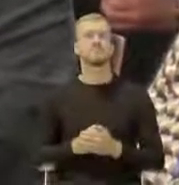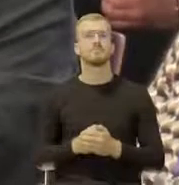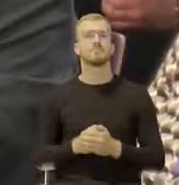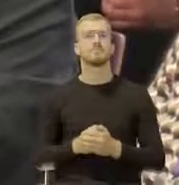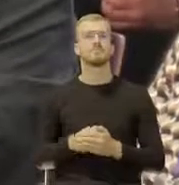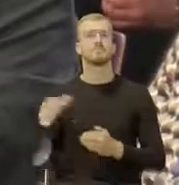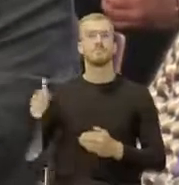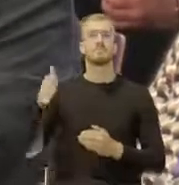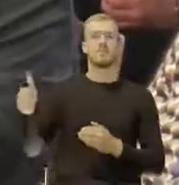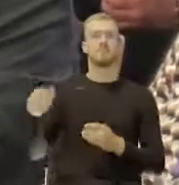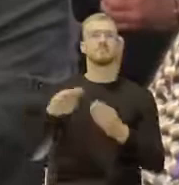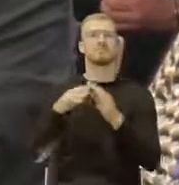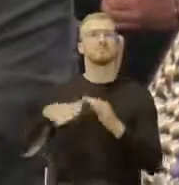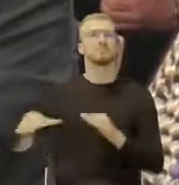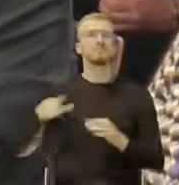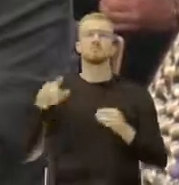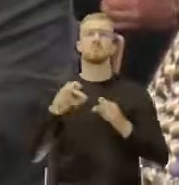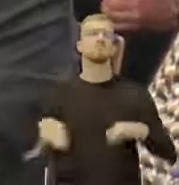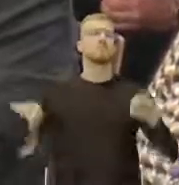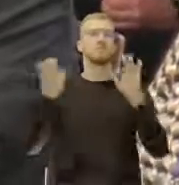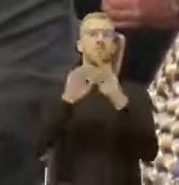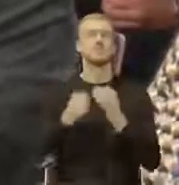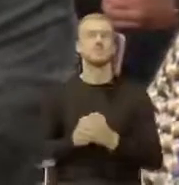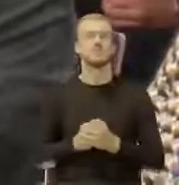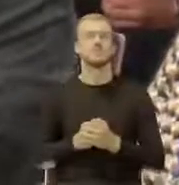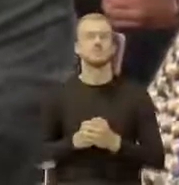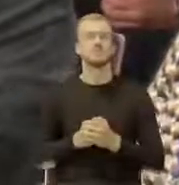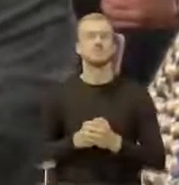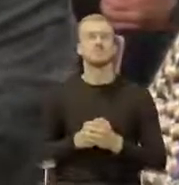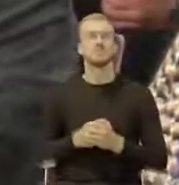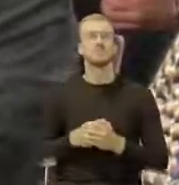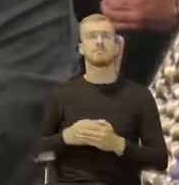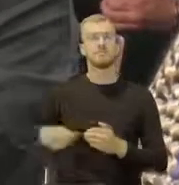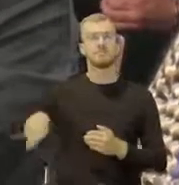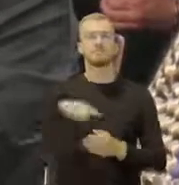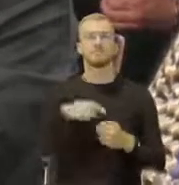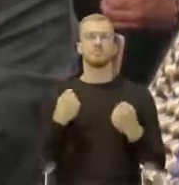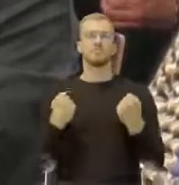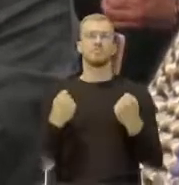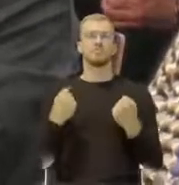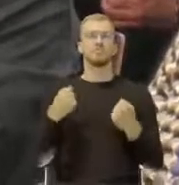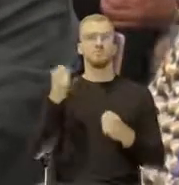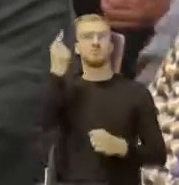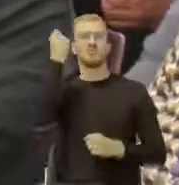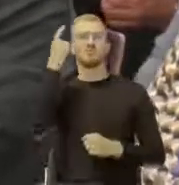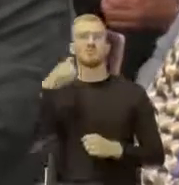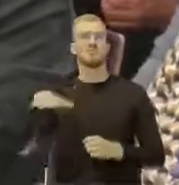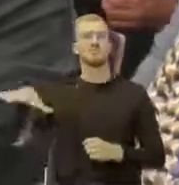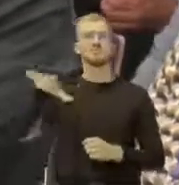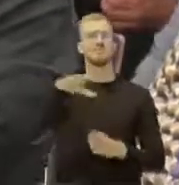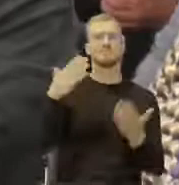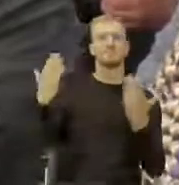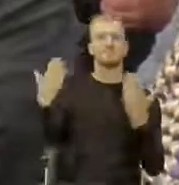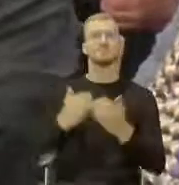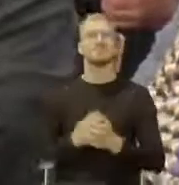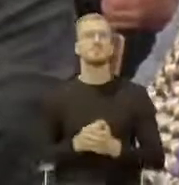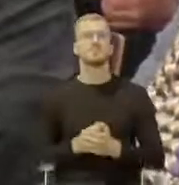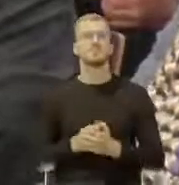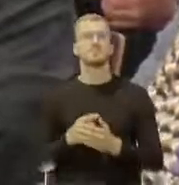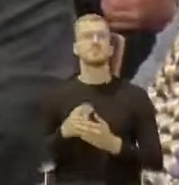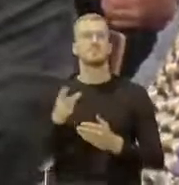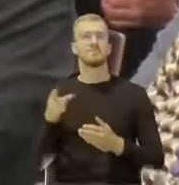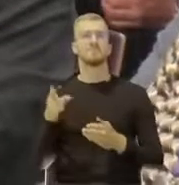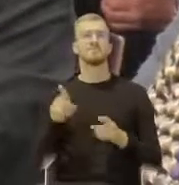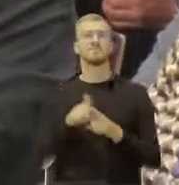more and more evident. All of the lessons that the pandemic has taught us can only be put to the test if local and